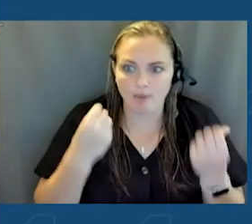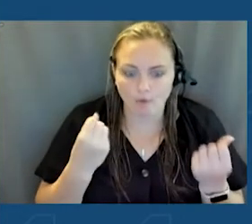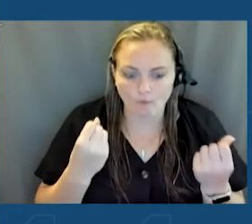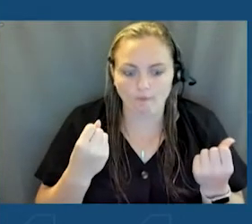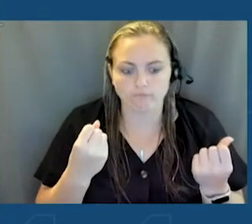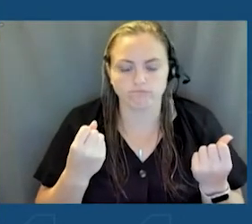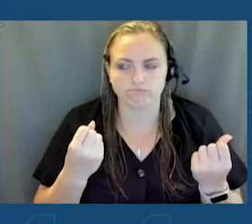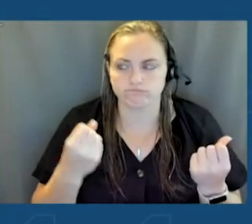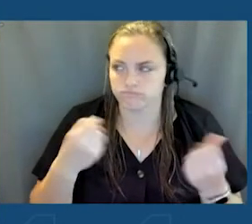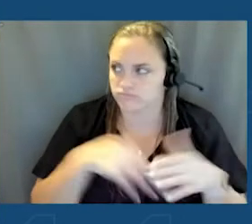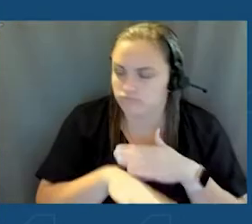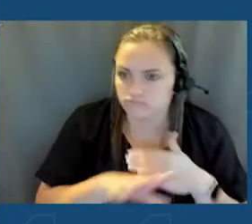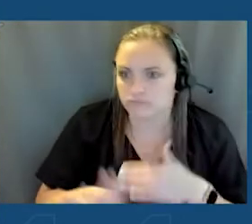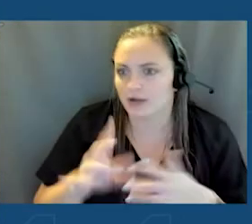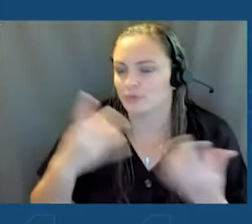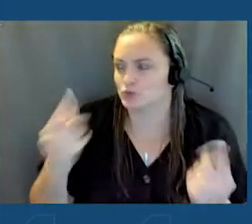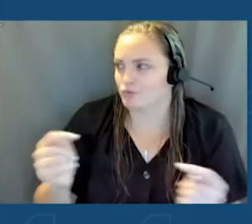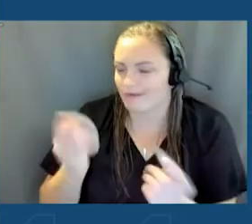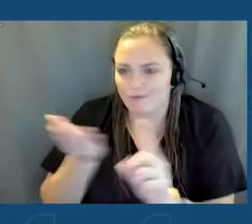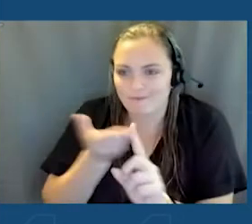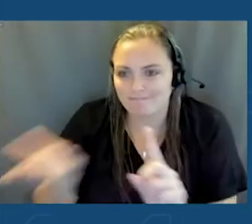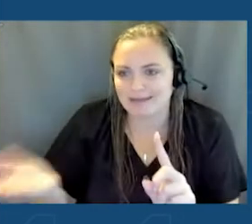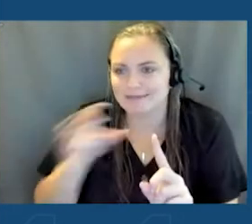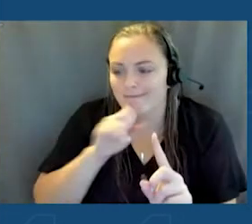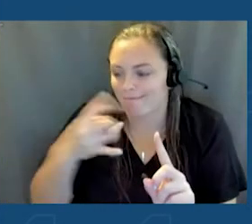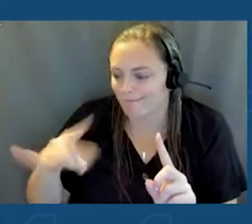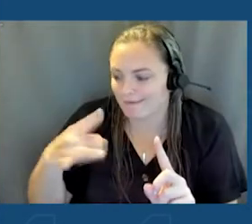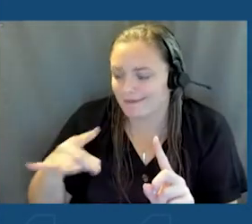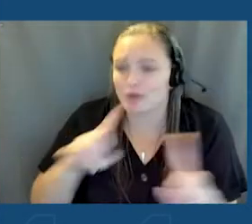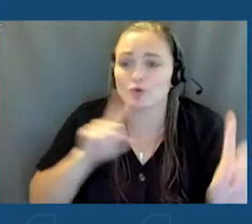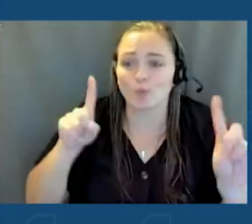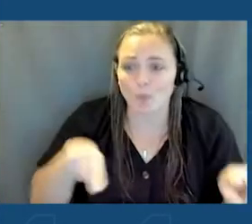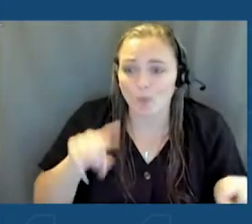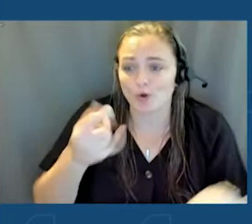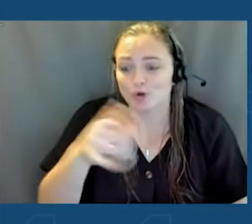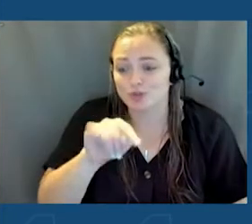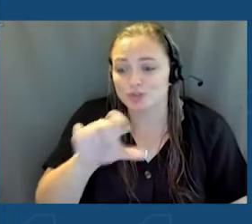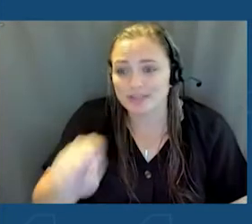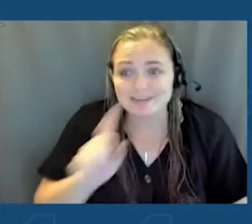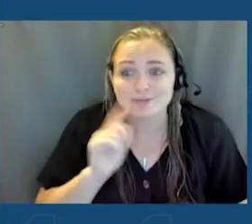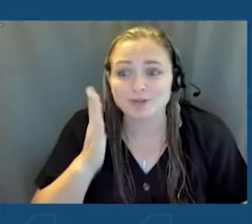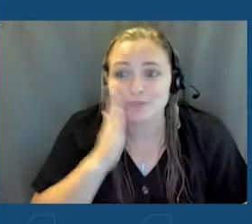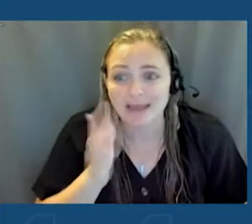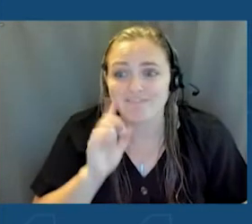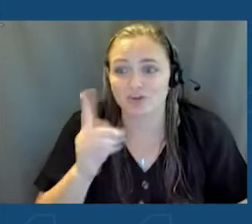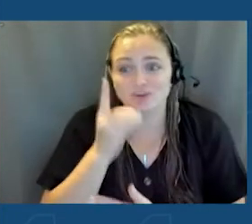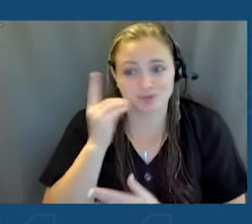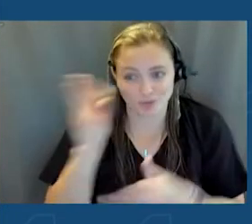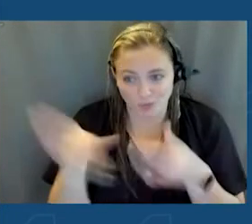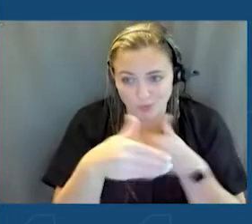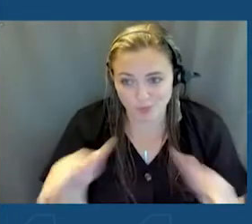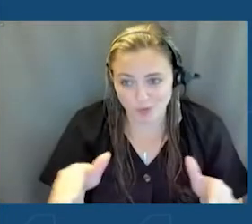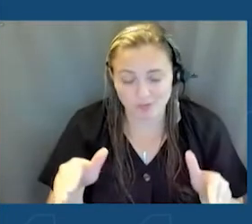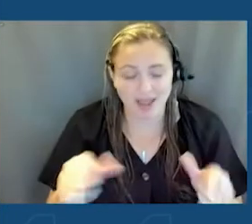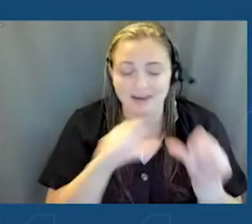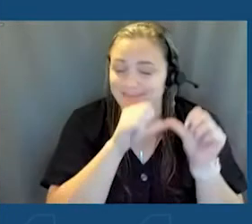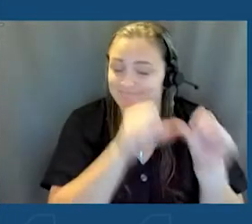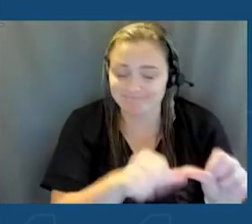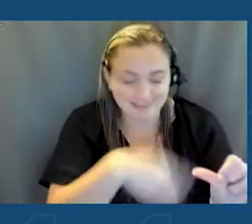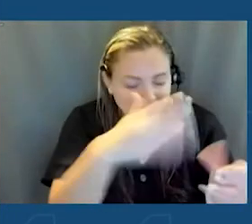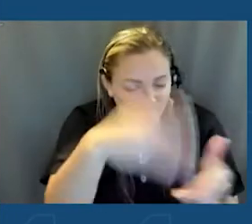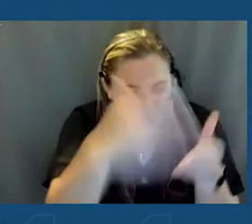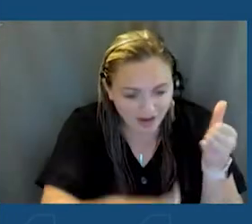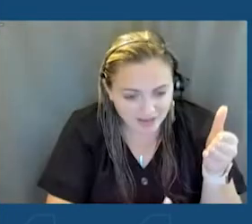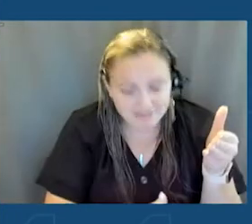to get the 18-year-old to order sheets for his college dorm. So it doesn't end, and it's a joy. So thank you to